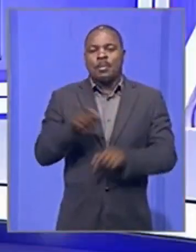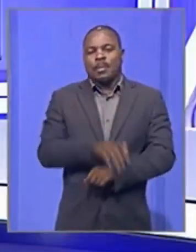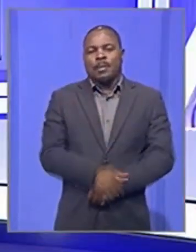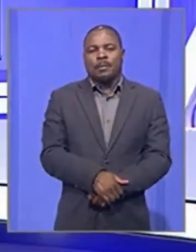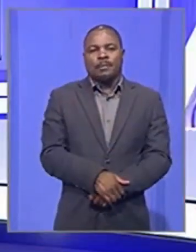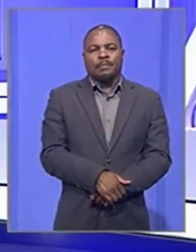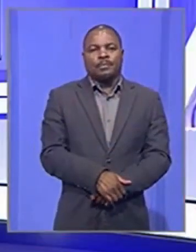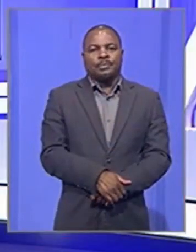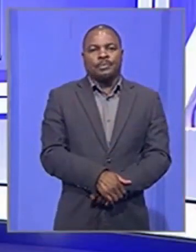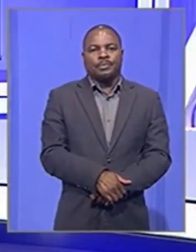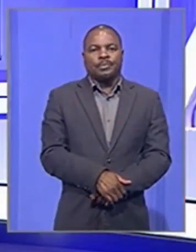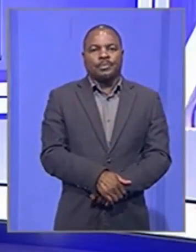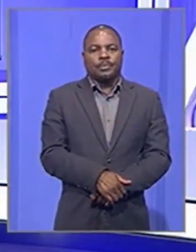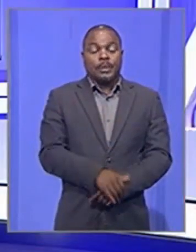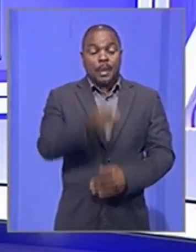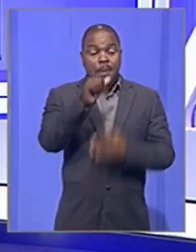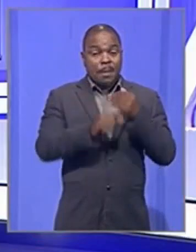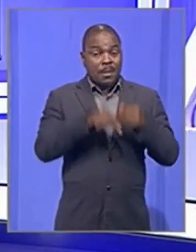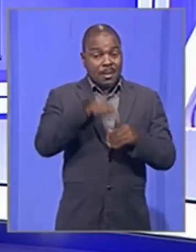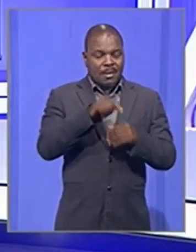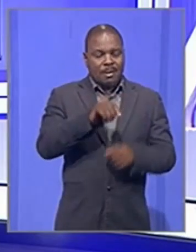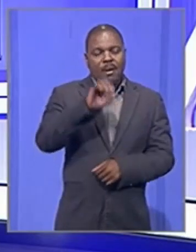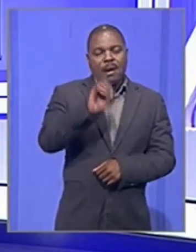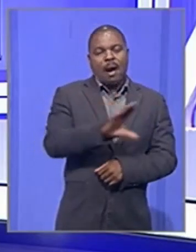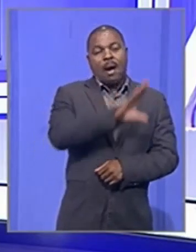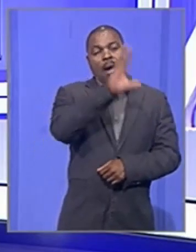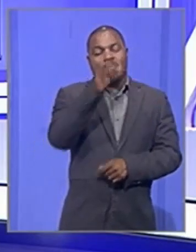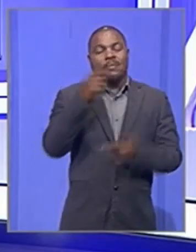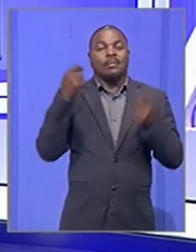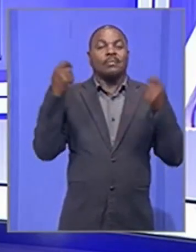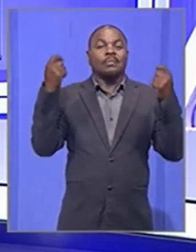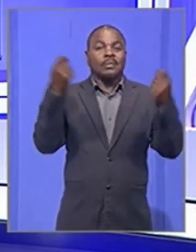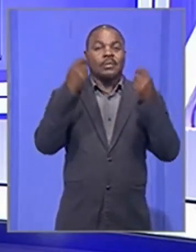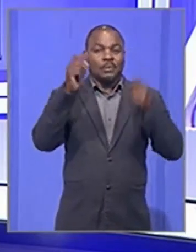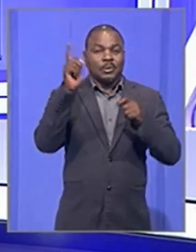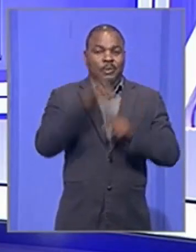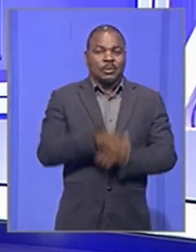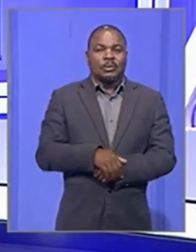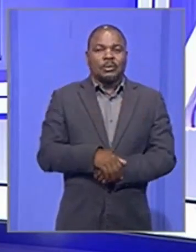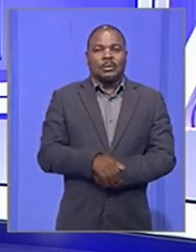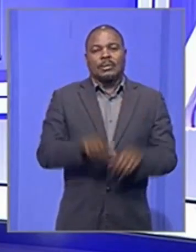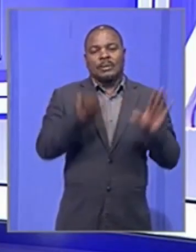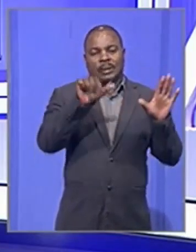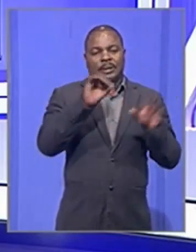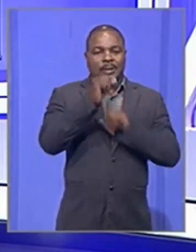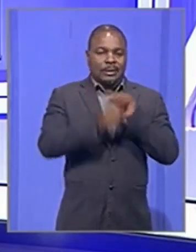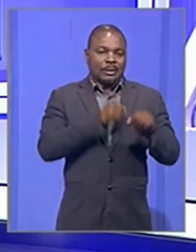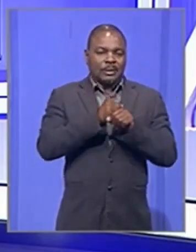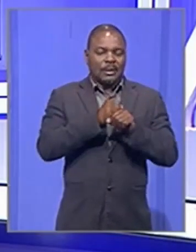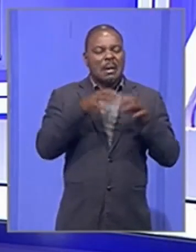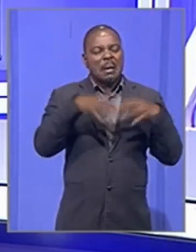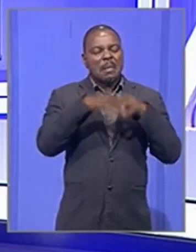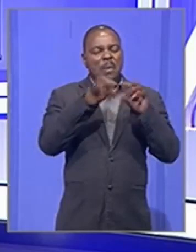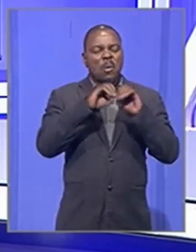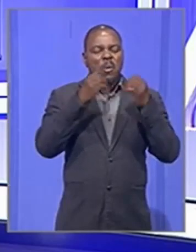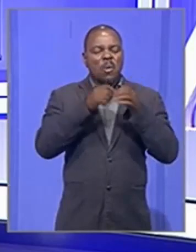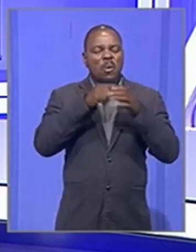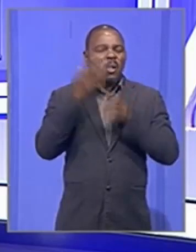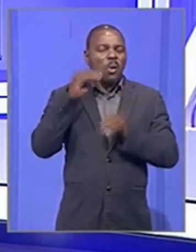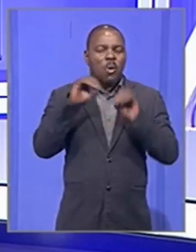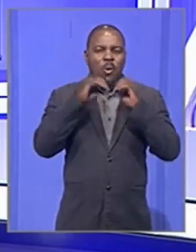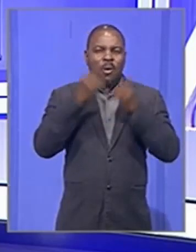to convince ourselves on the minimum demands, Ga jaana Afrika Borwa e na le di-federation di le tharo tsa badiri e